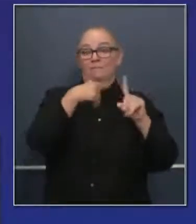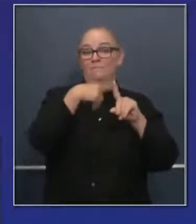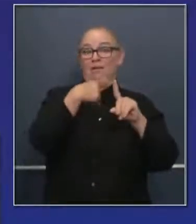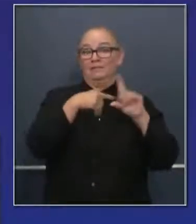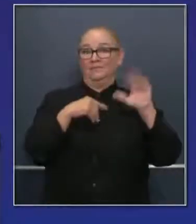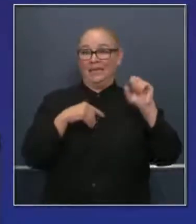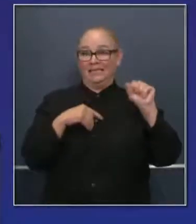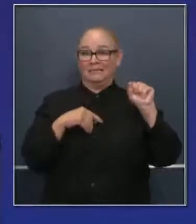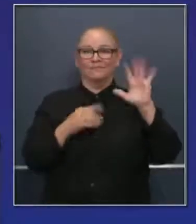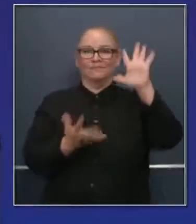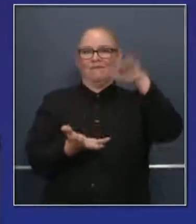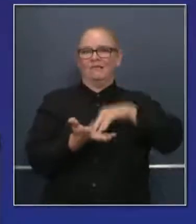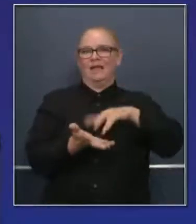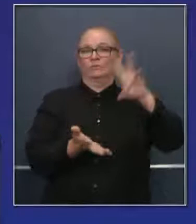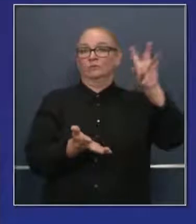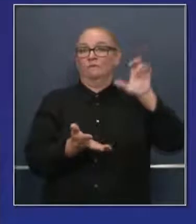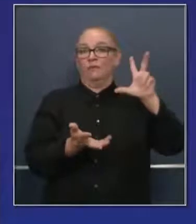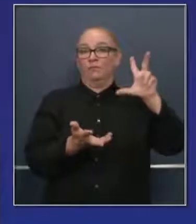was